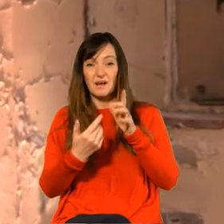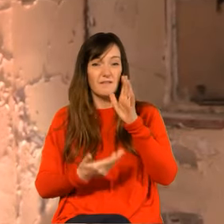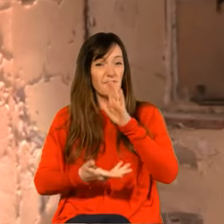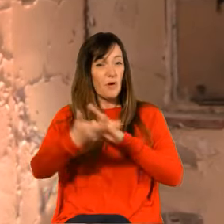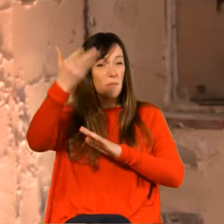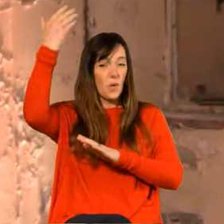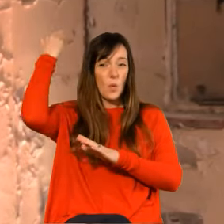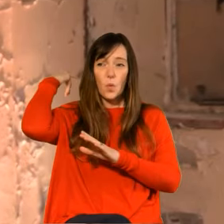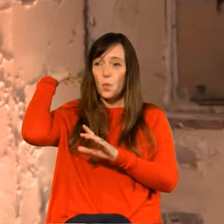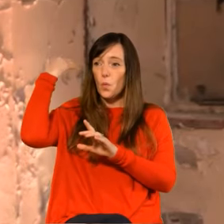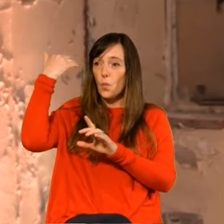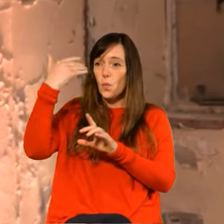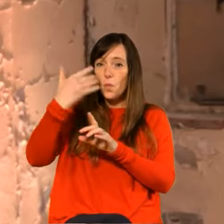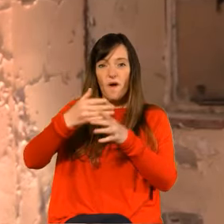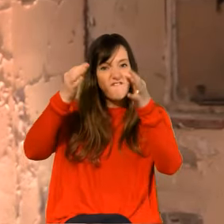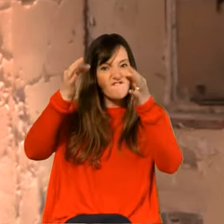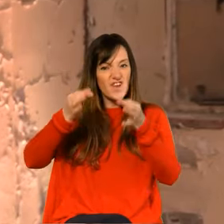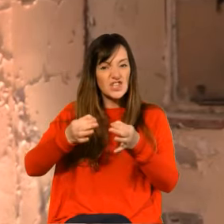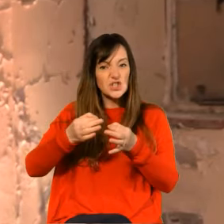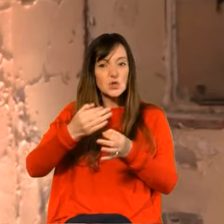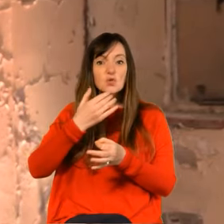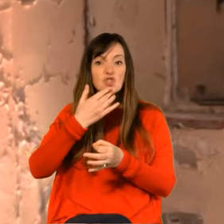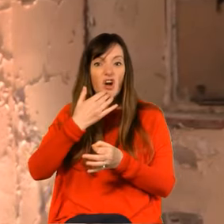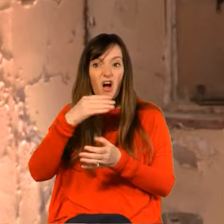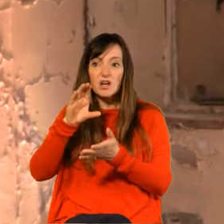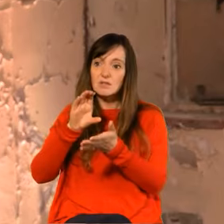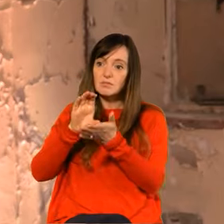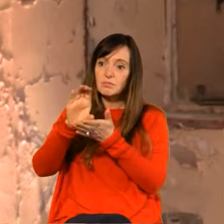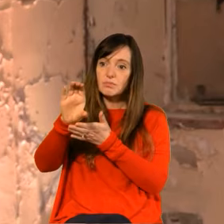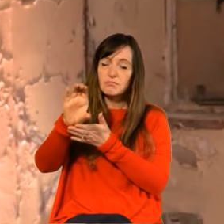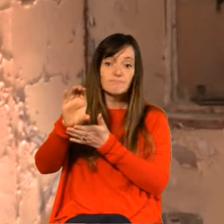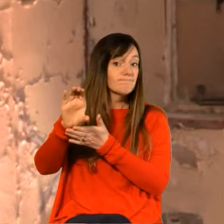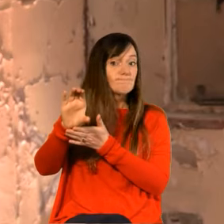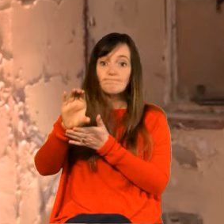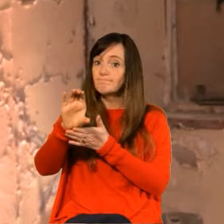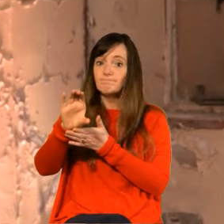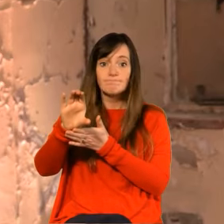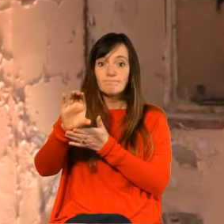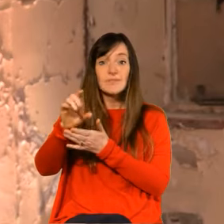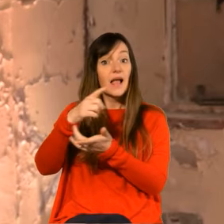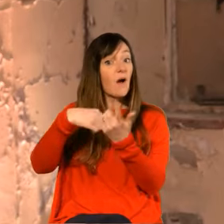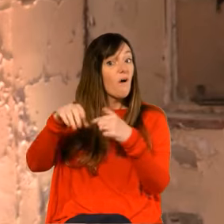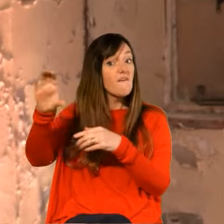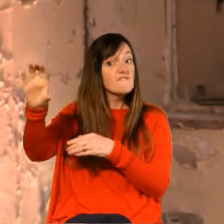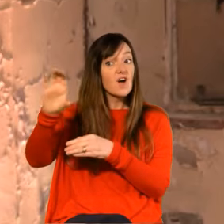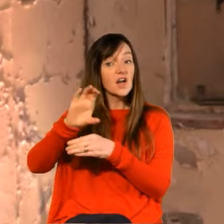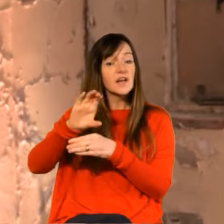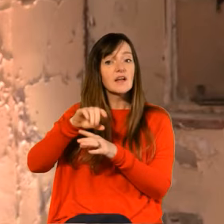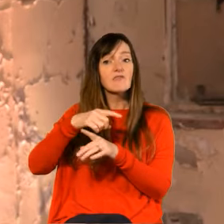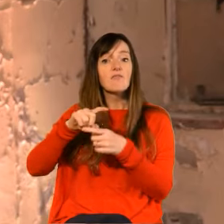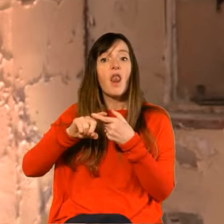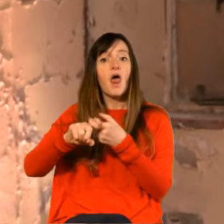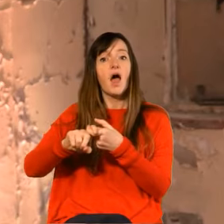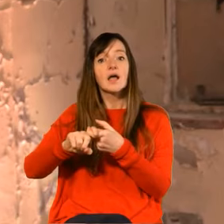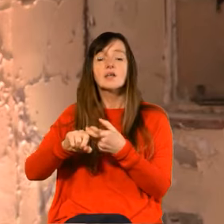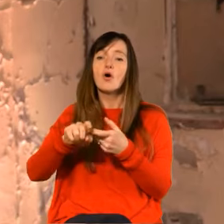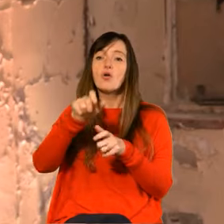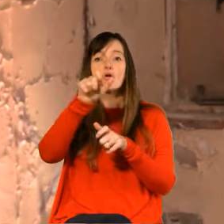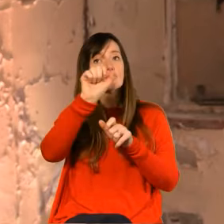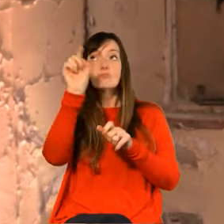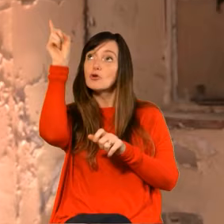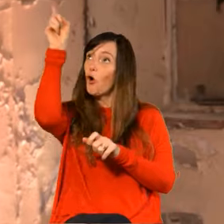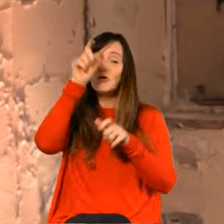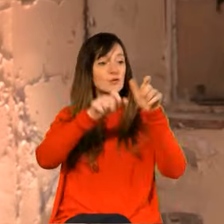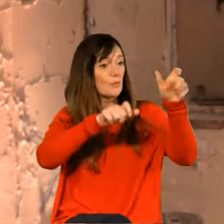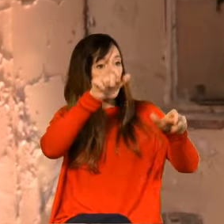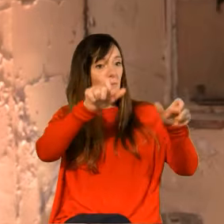charge to coming to the convention. Our funding relies on the generosity of God's people. And what that means